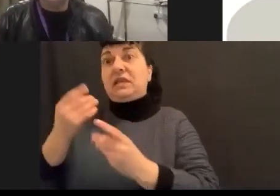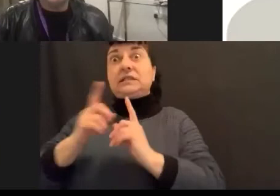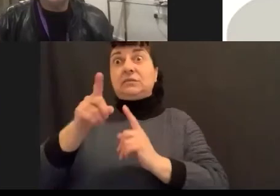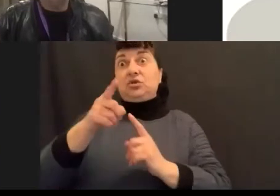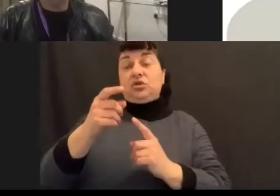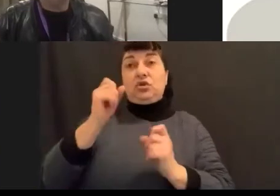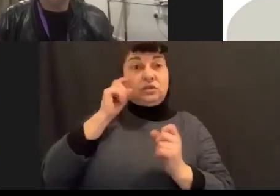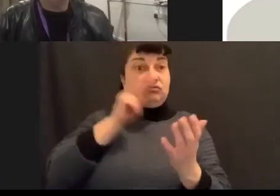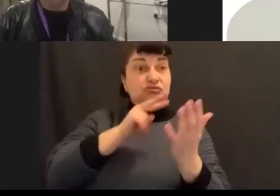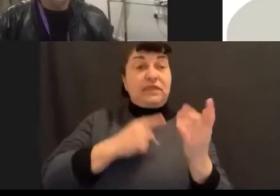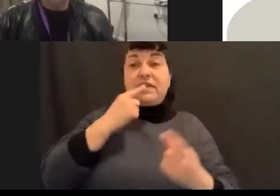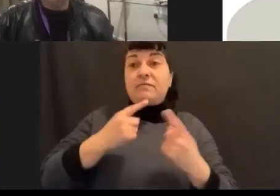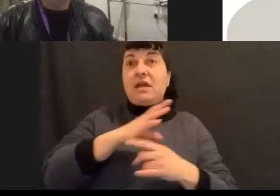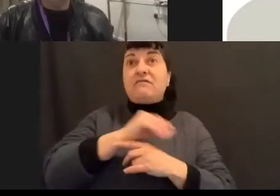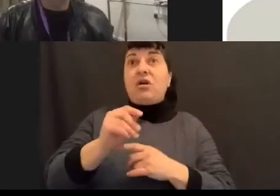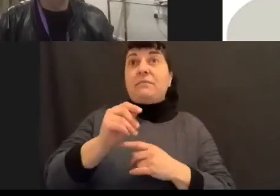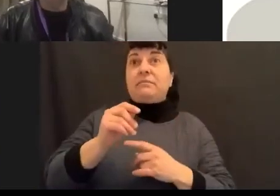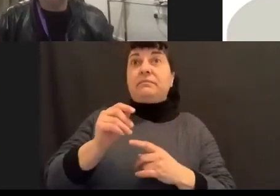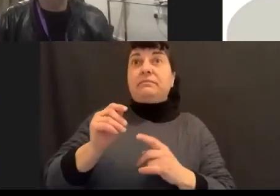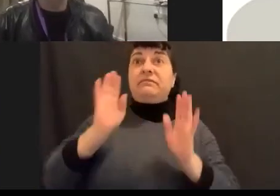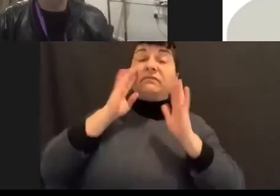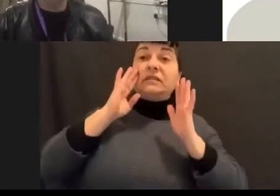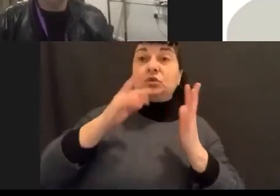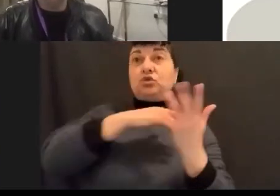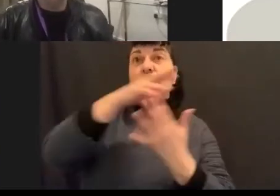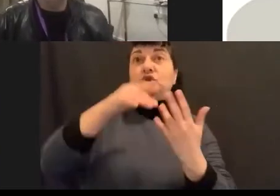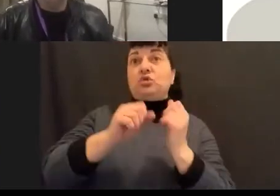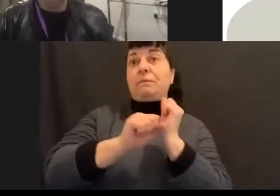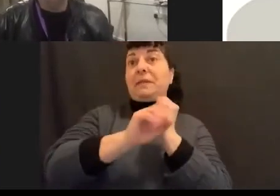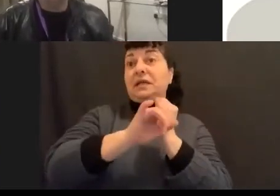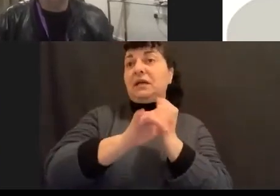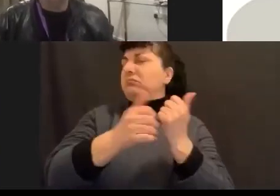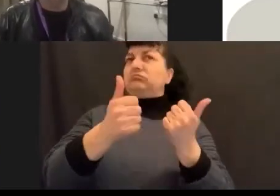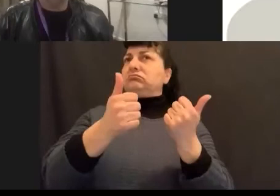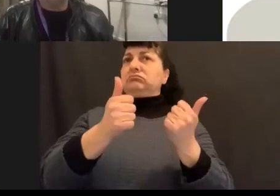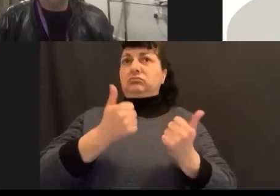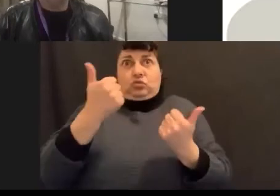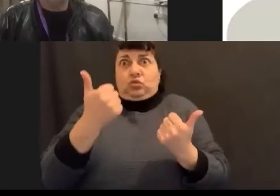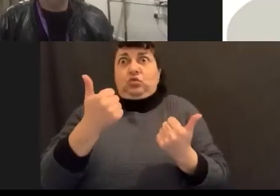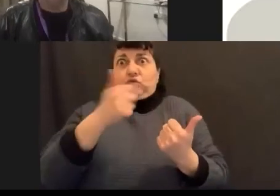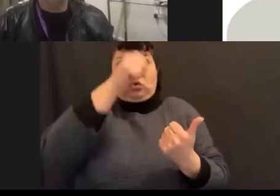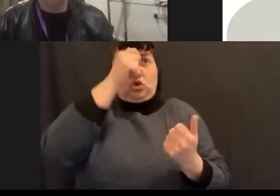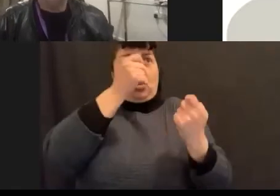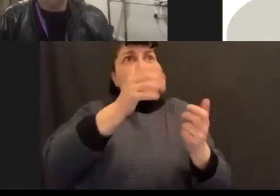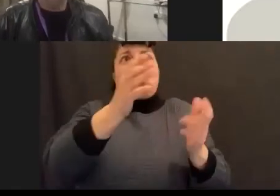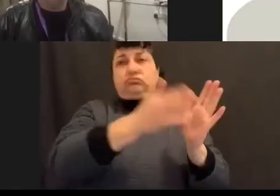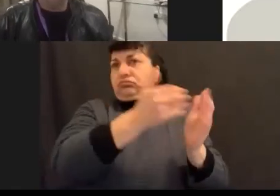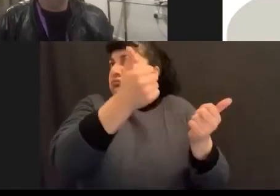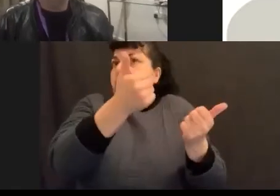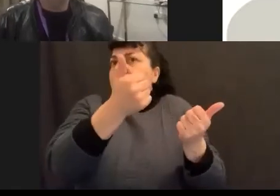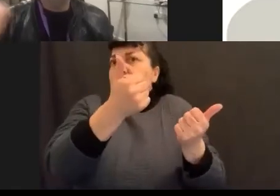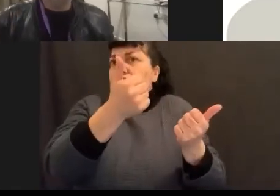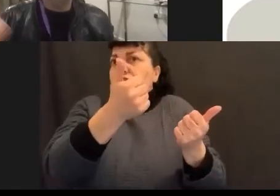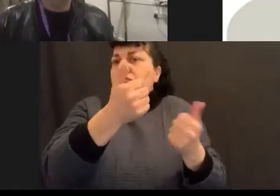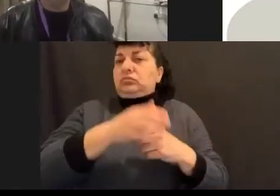mouth even that's ahead. That's fine. We're all in this together. If we all understand what what to do, we can